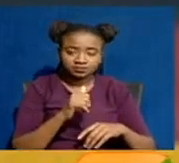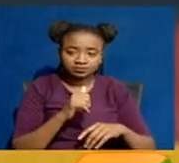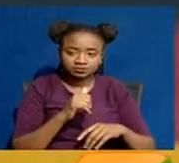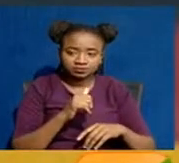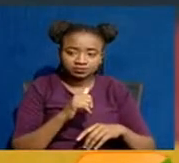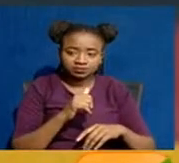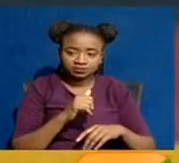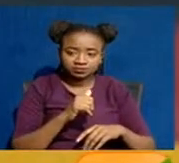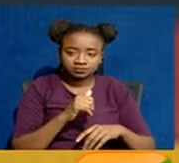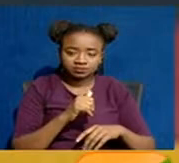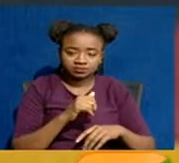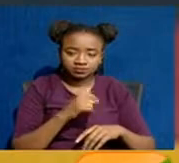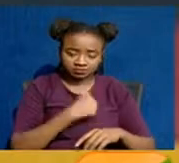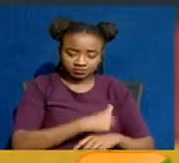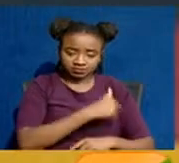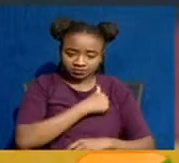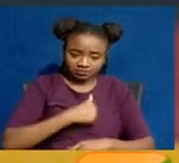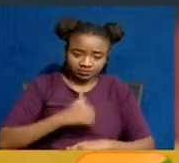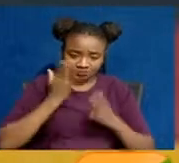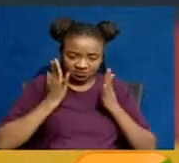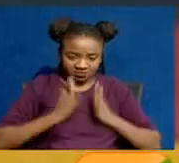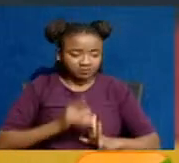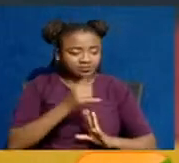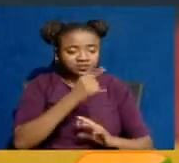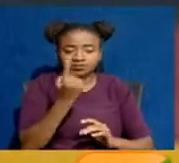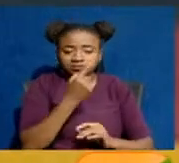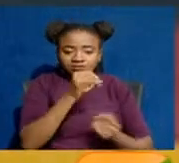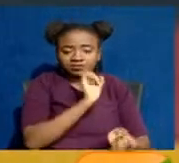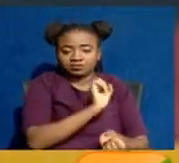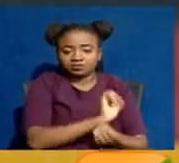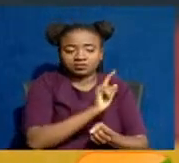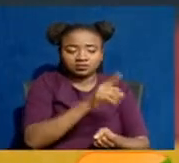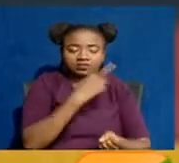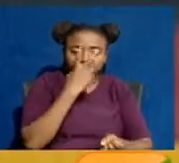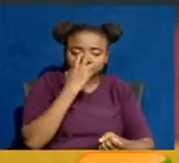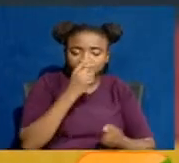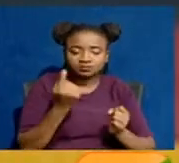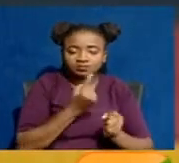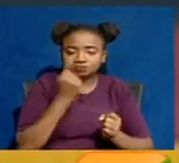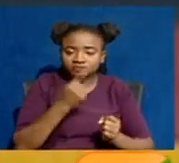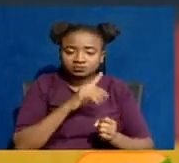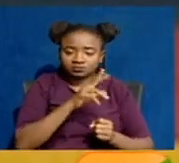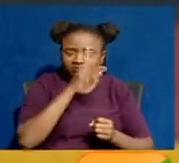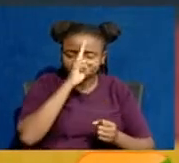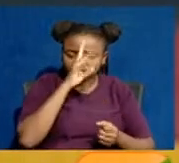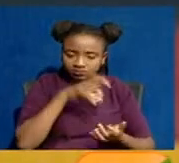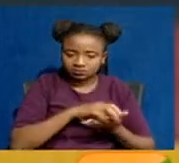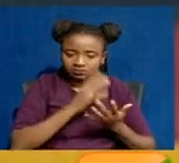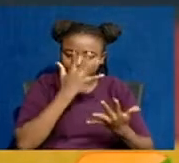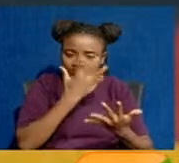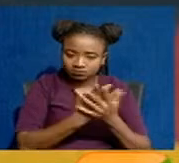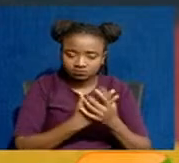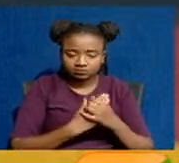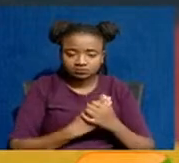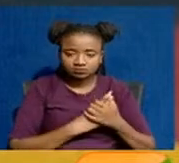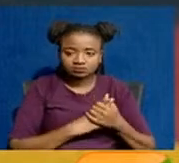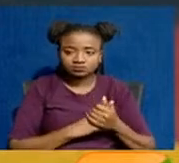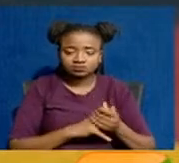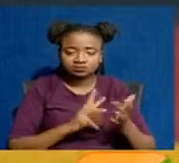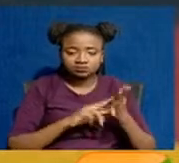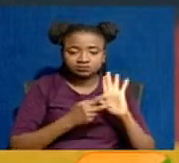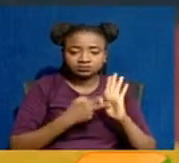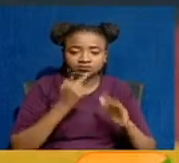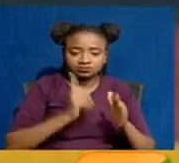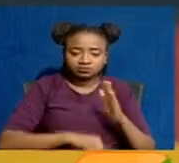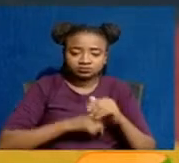an arrested person. Oh, you're an arrested You're just an arrested person. You're a suspect. You're in police custody. So once you have